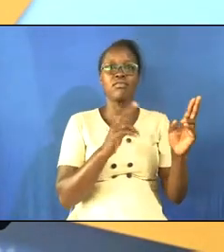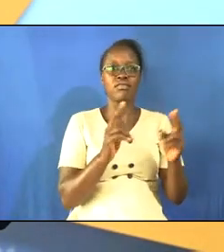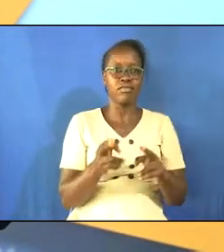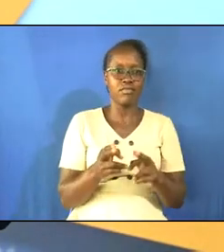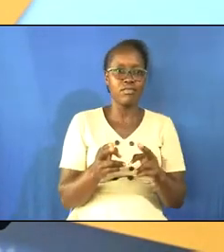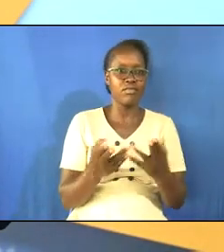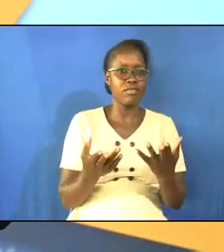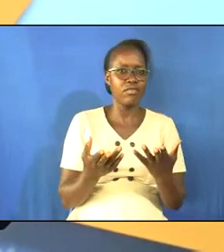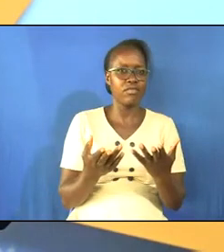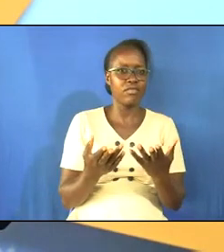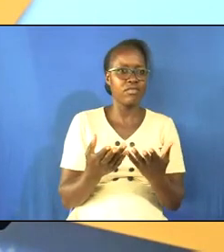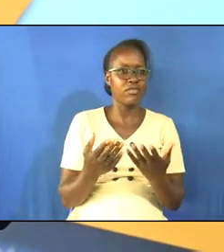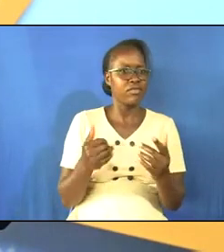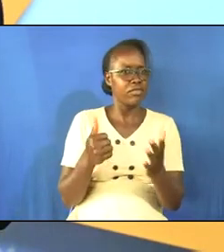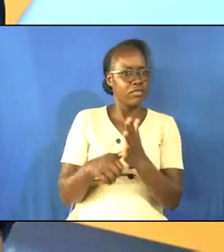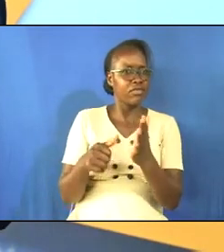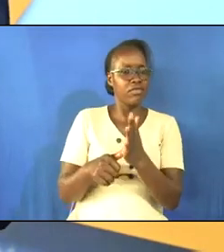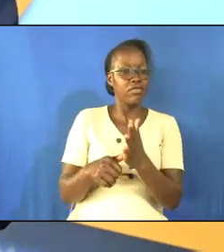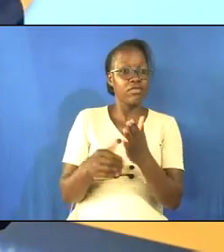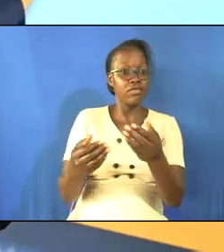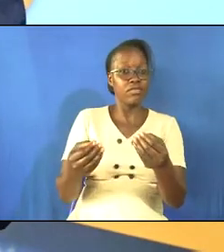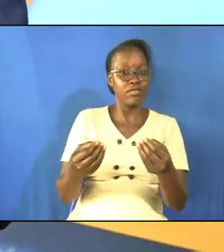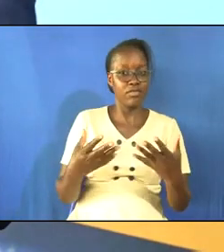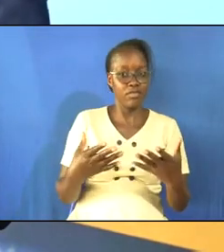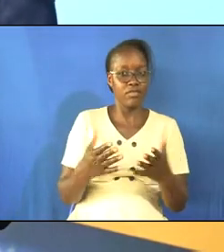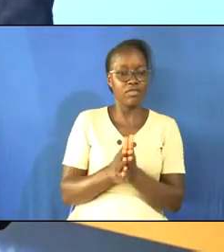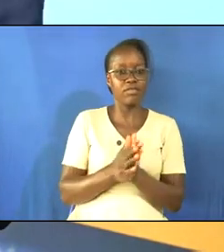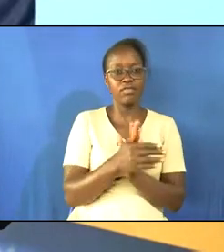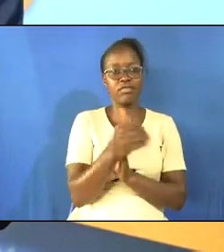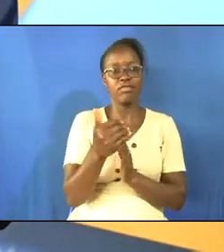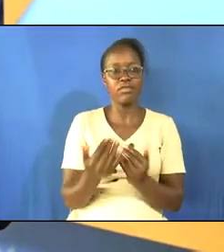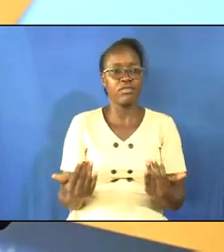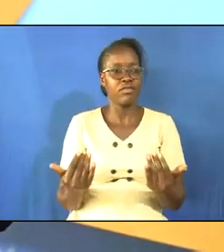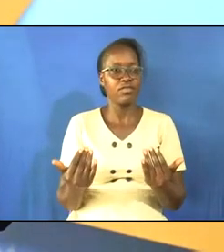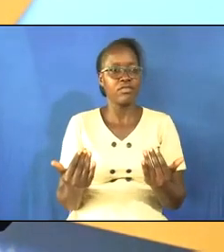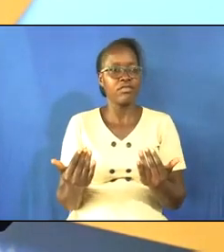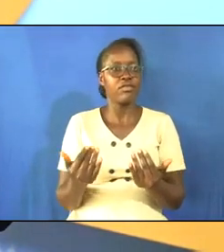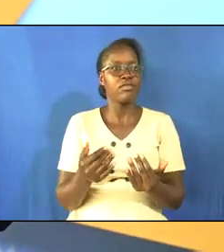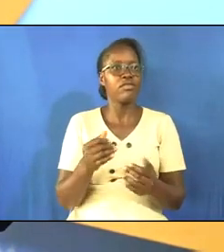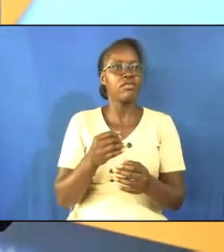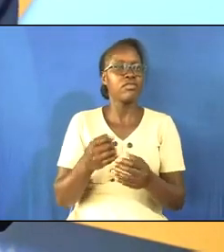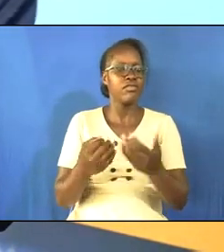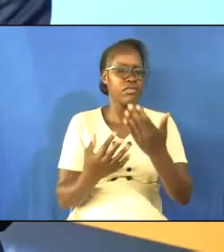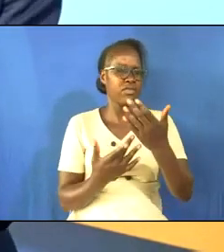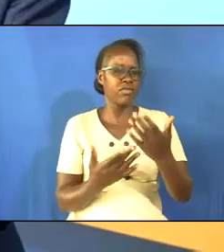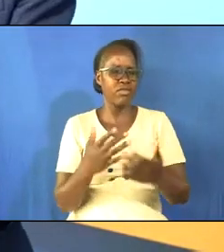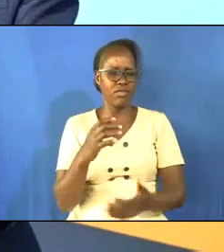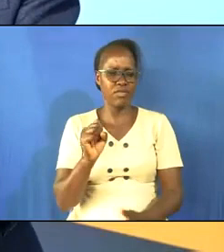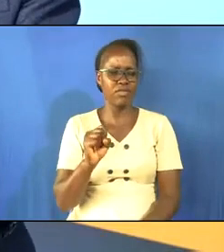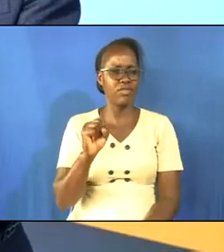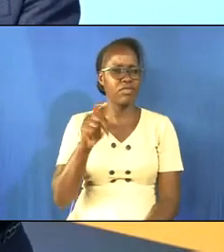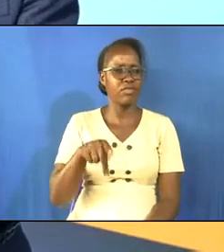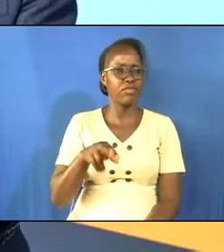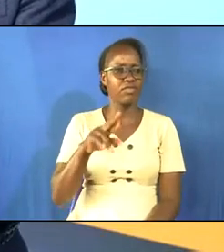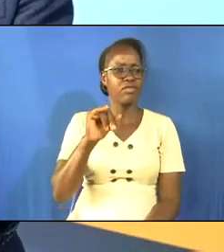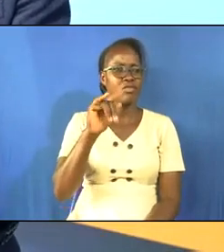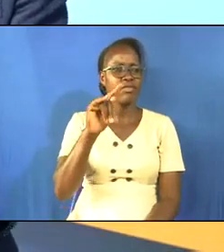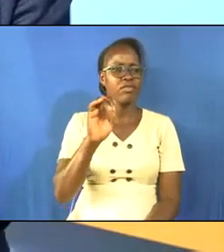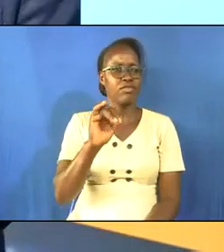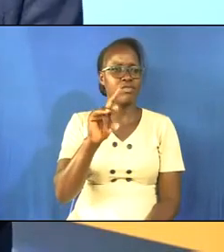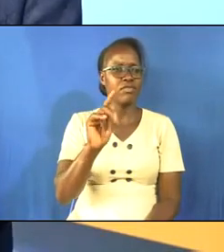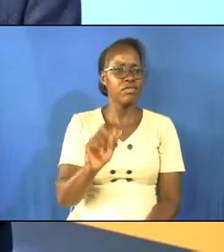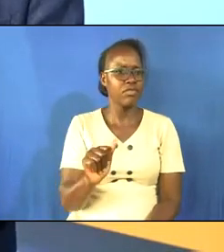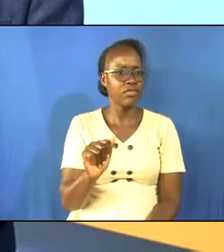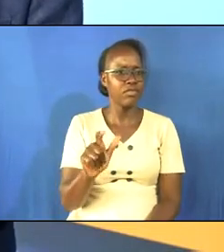normally portends an ominous prognosis. And another thing will be postcoital bleed and abnormal vaginal